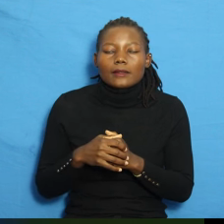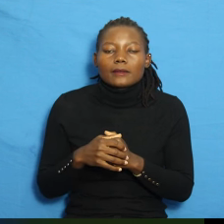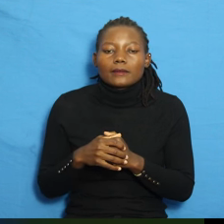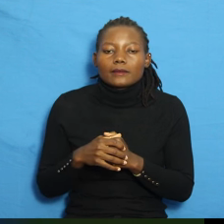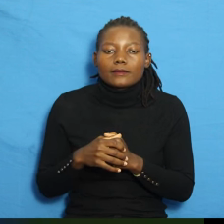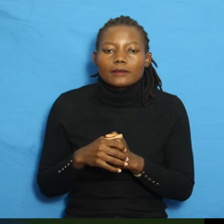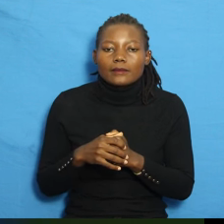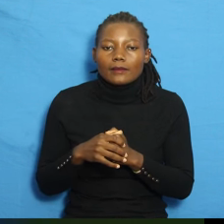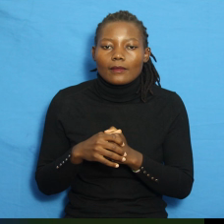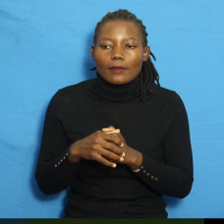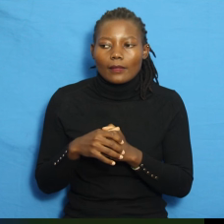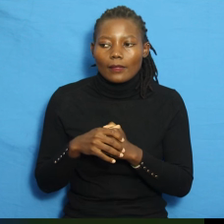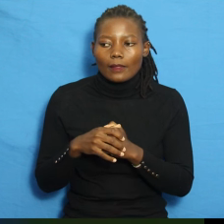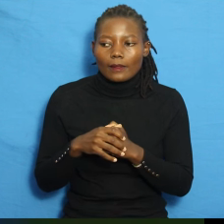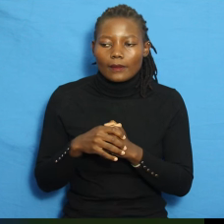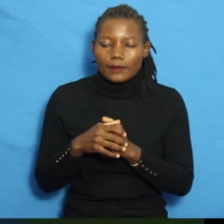I'm hearing